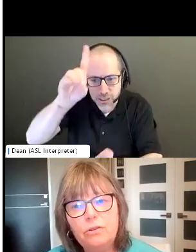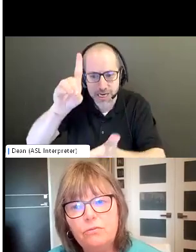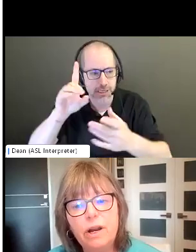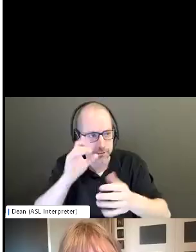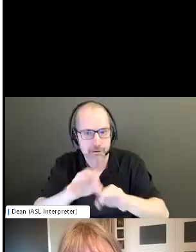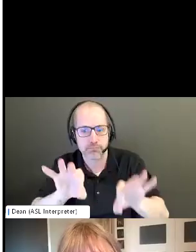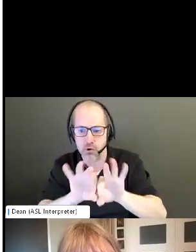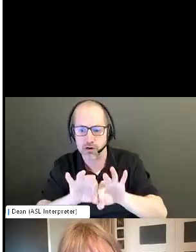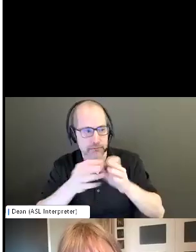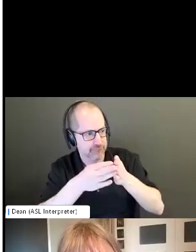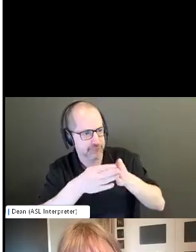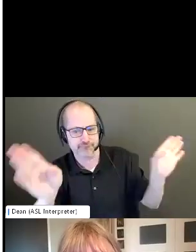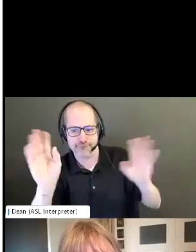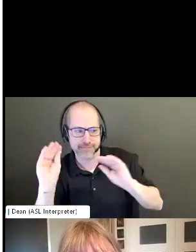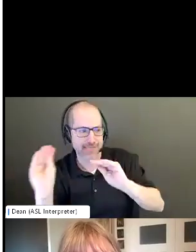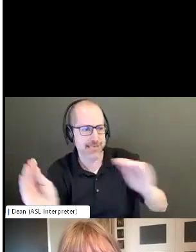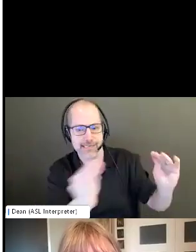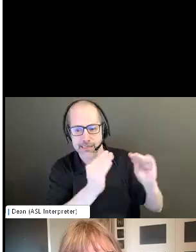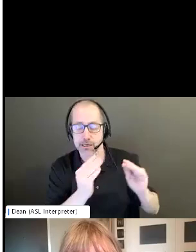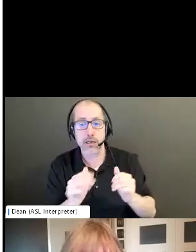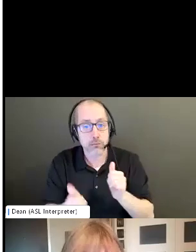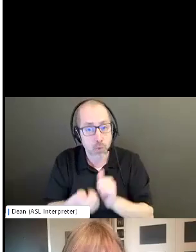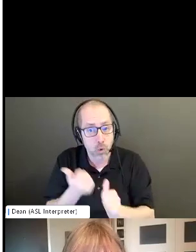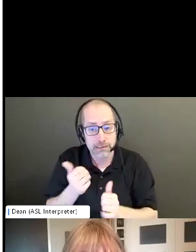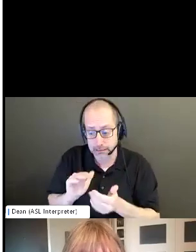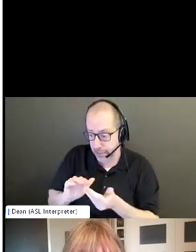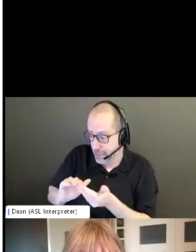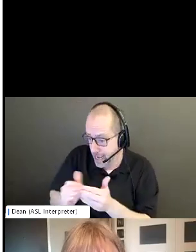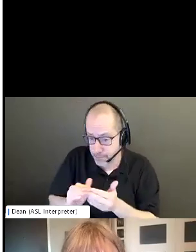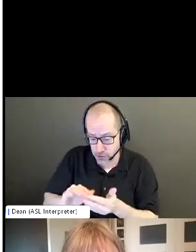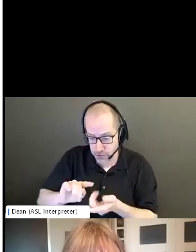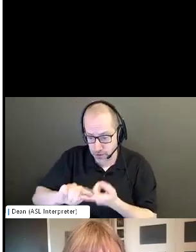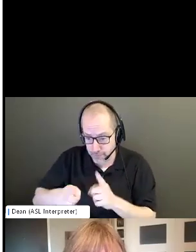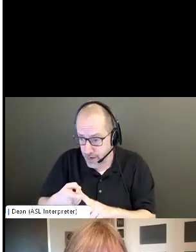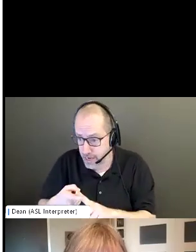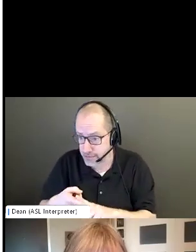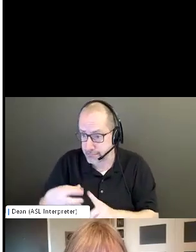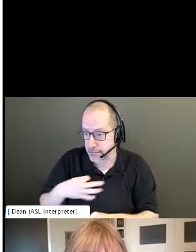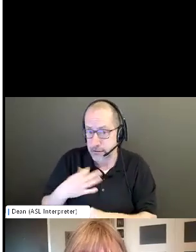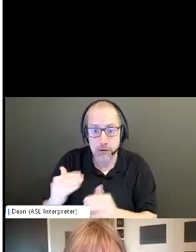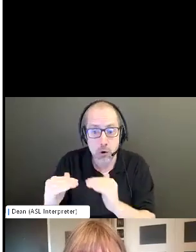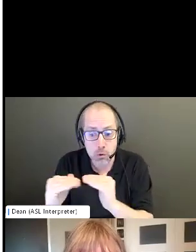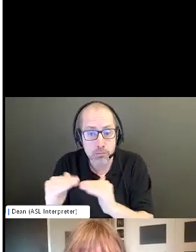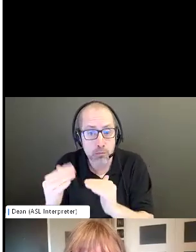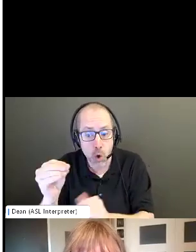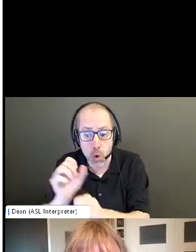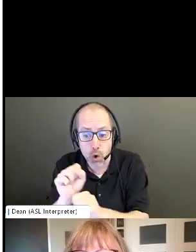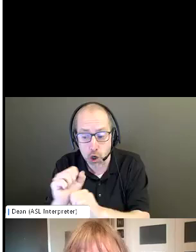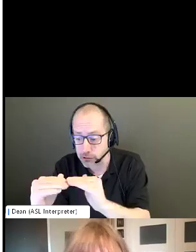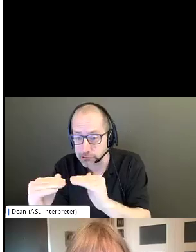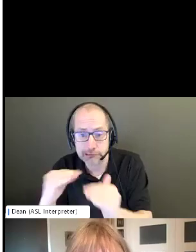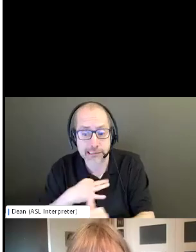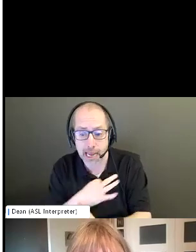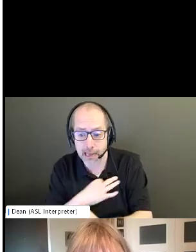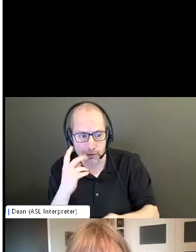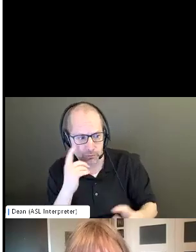often neighbors, friends, family members, co-workers who first become aware of the signs of abuse or neglect, but they